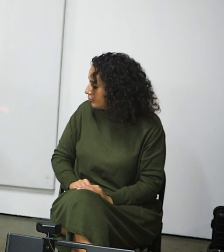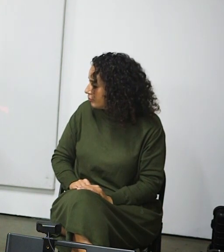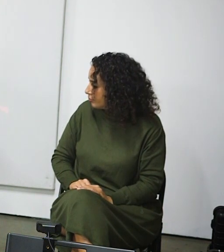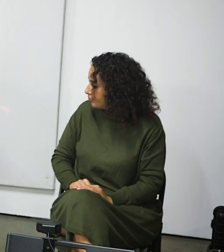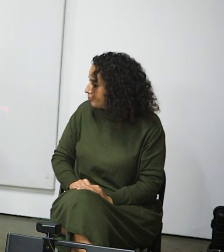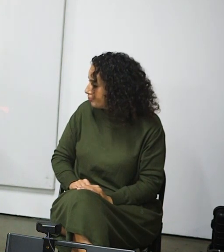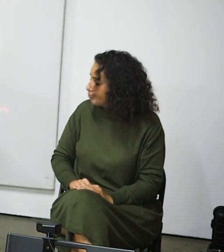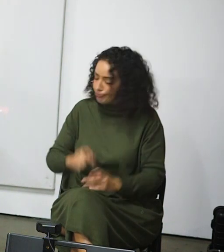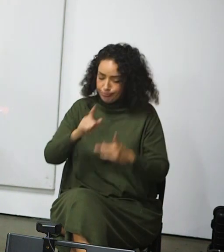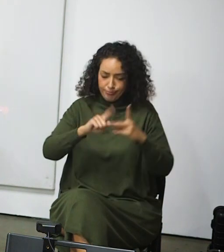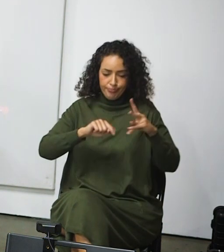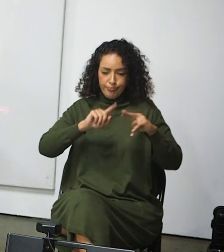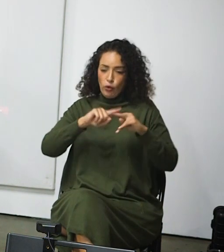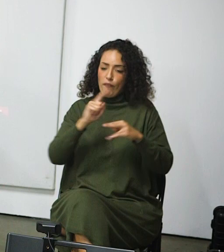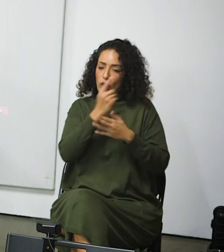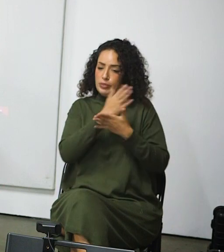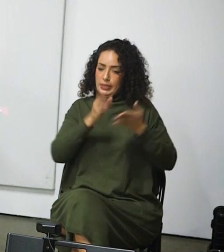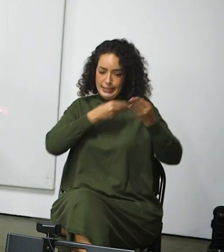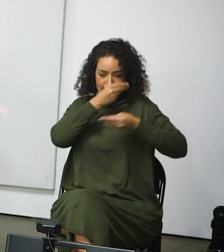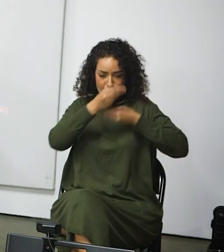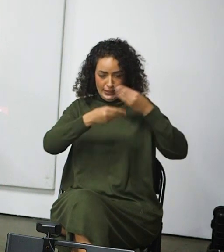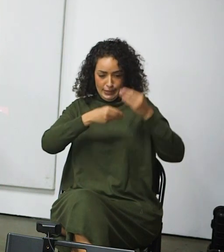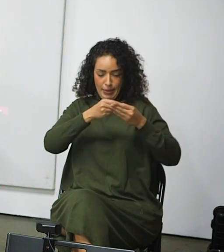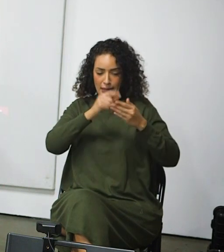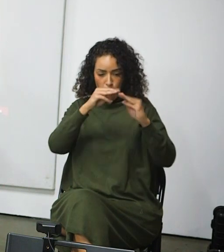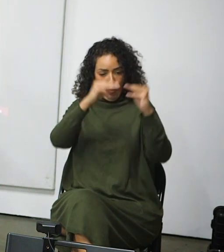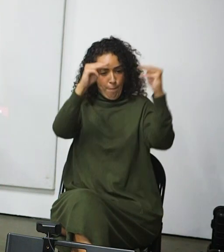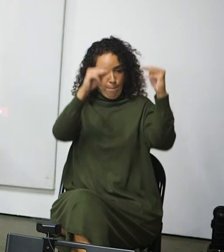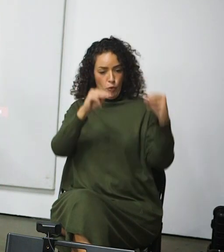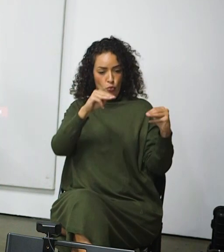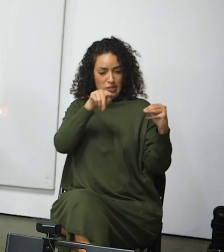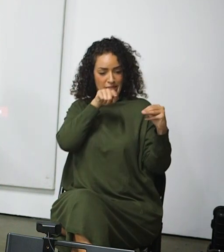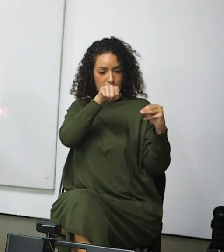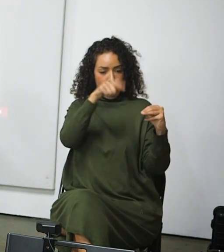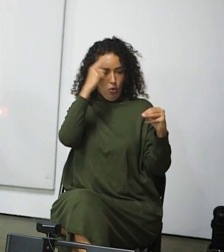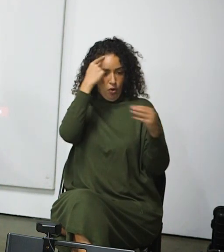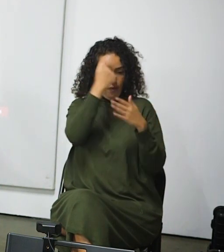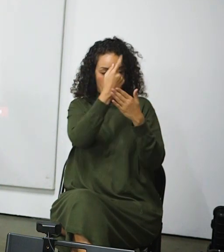expand a bit on what the Museum of Monotropism was, and then we'll come to the other question after.